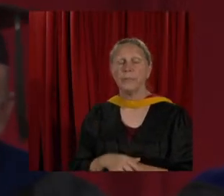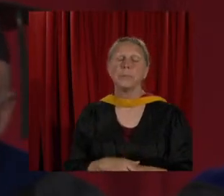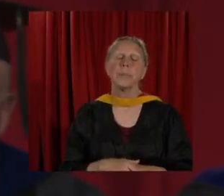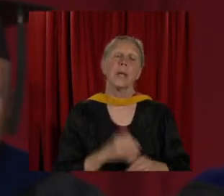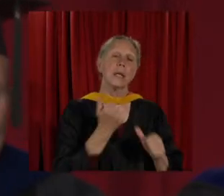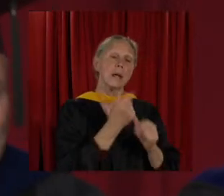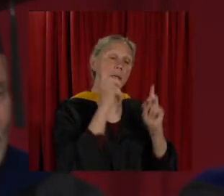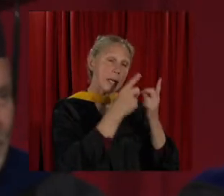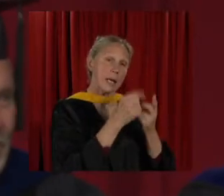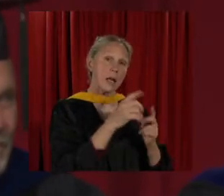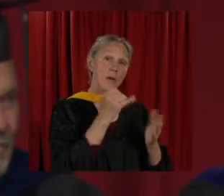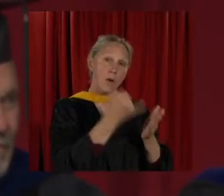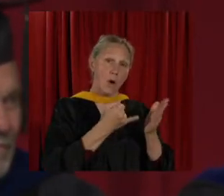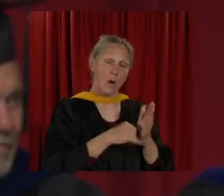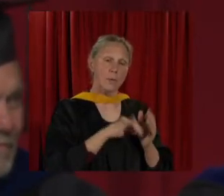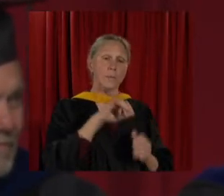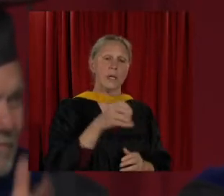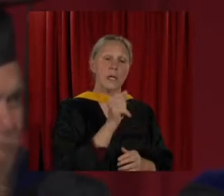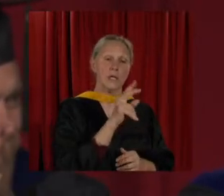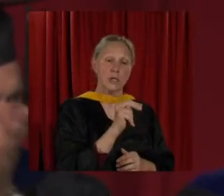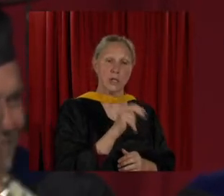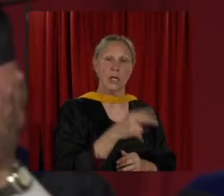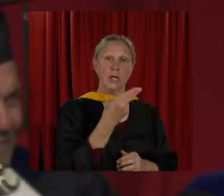Associate Dean and Professor of Art, Jeannie Hewlin.